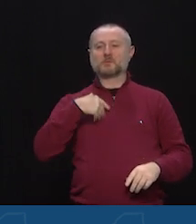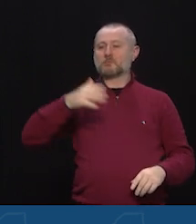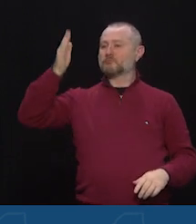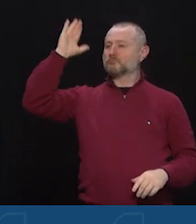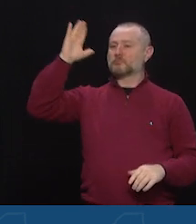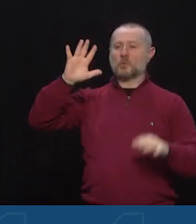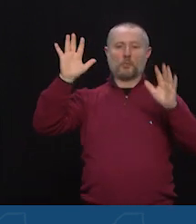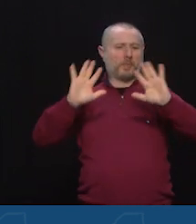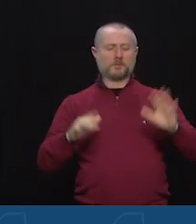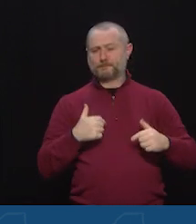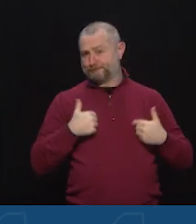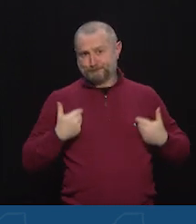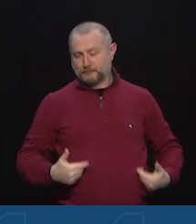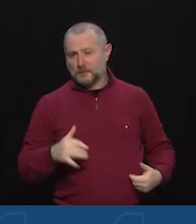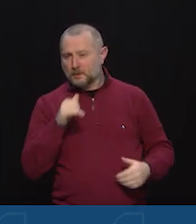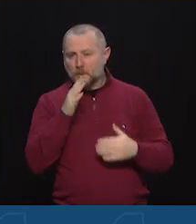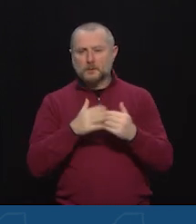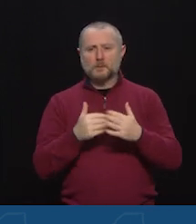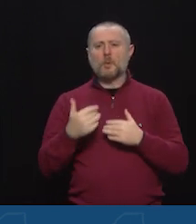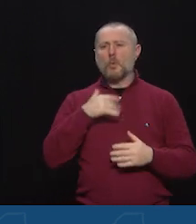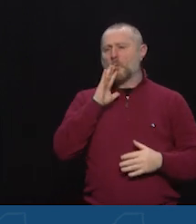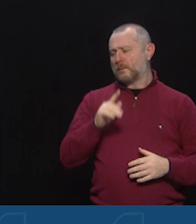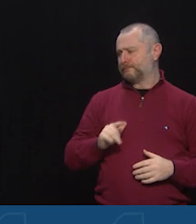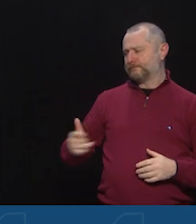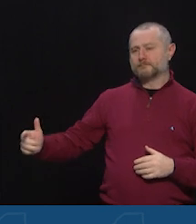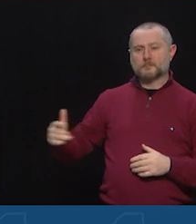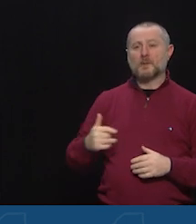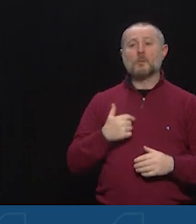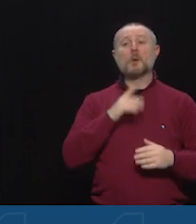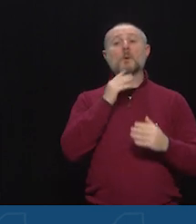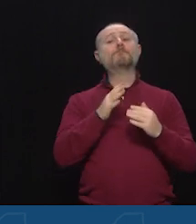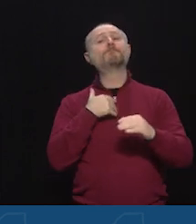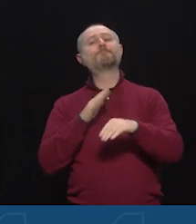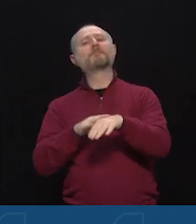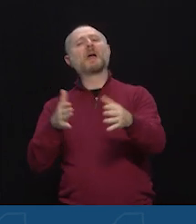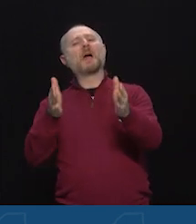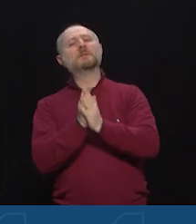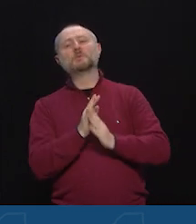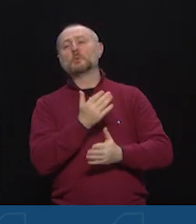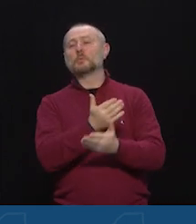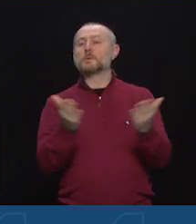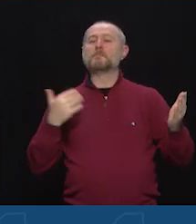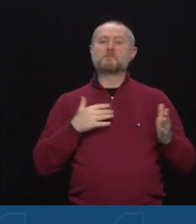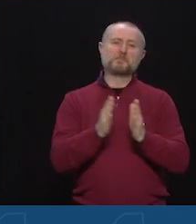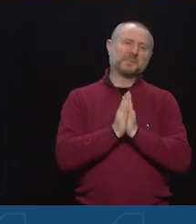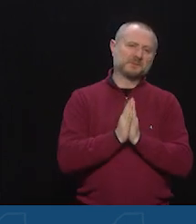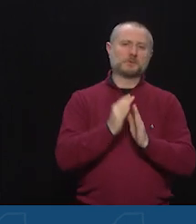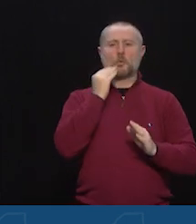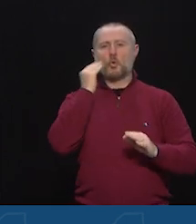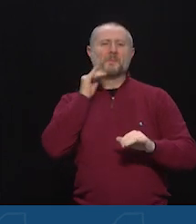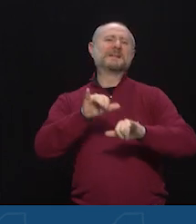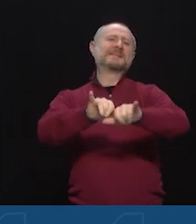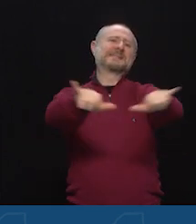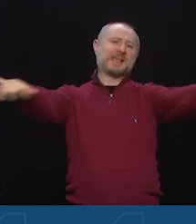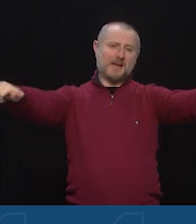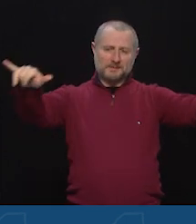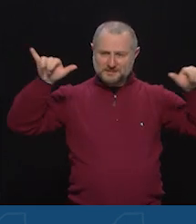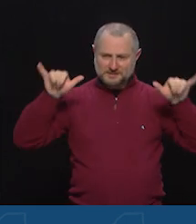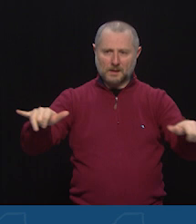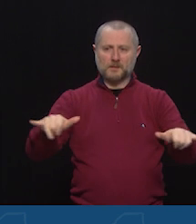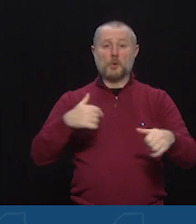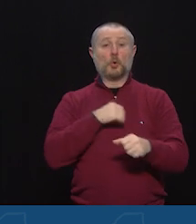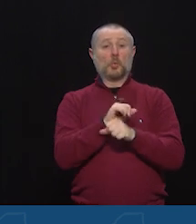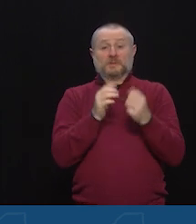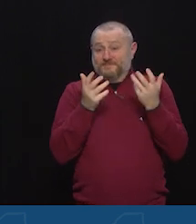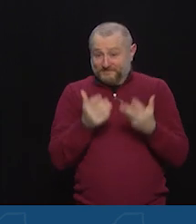to our experts in a couple of minutes. But here's what I'm asking New Yorkers. Just stay off the roads. Get through your workday today. Fill up the